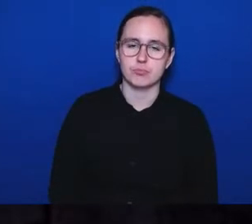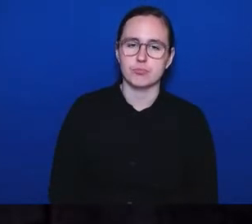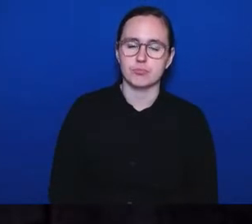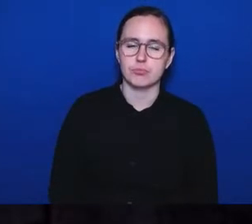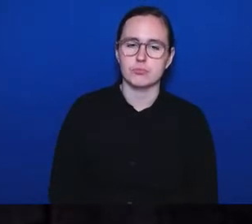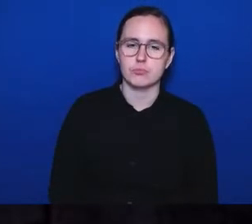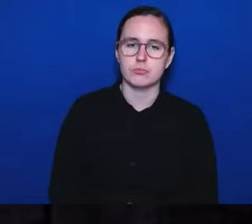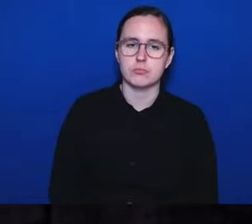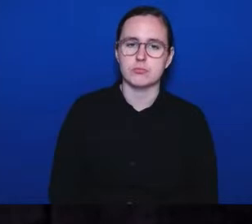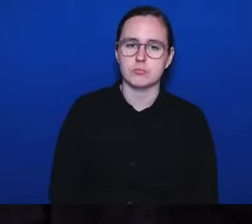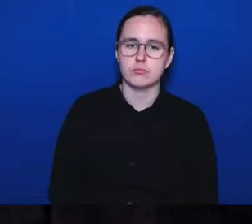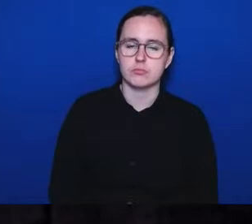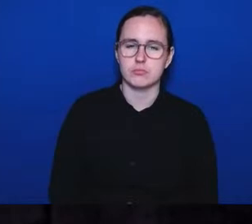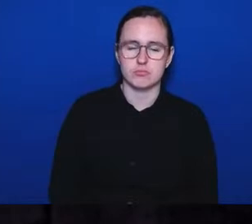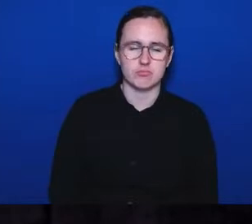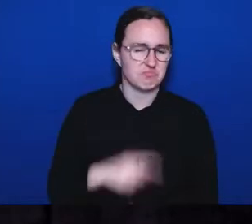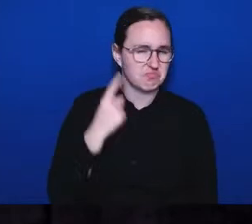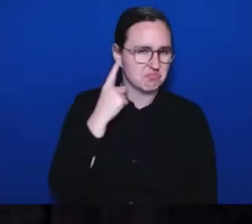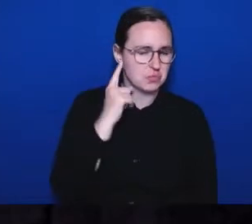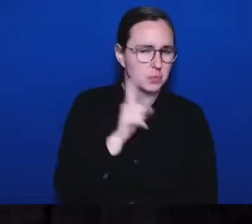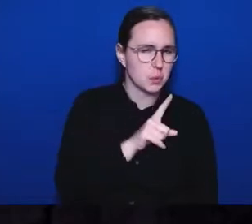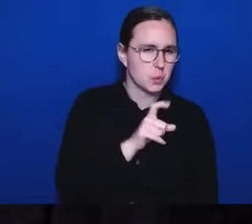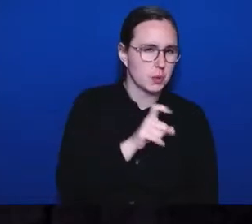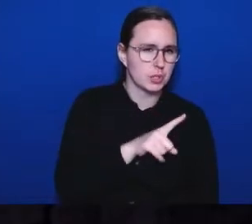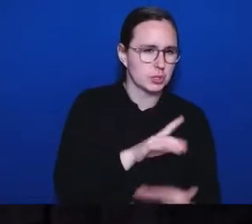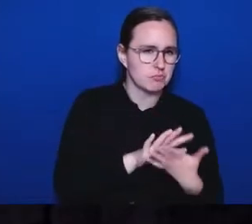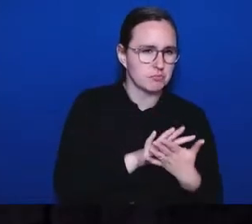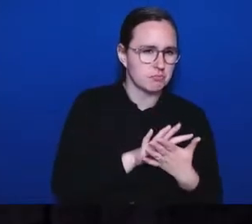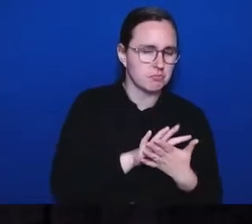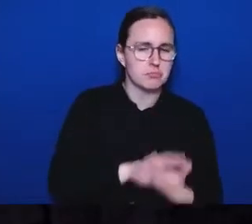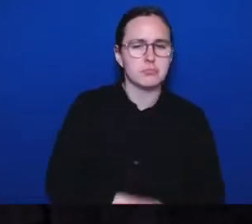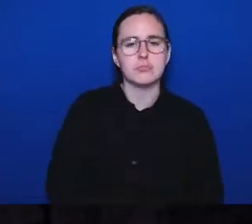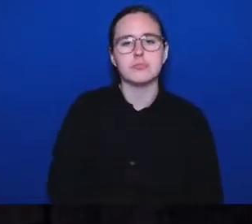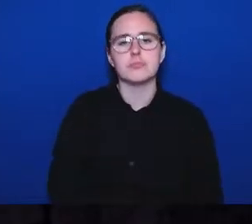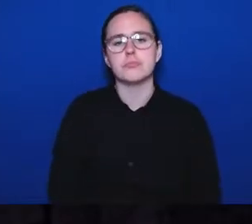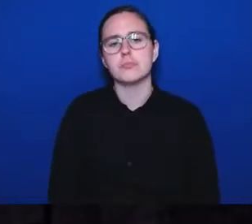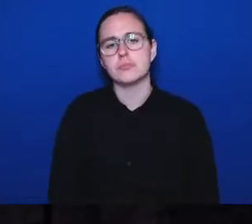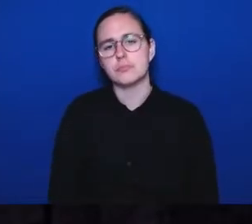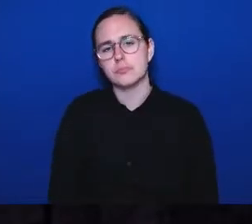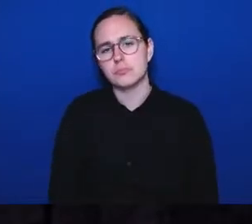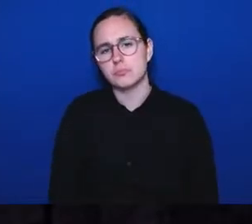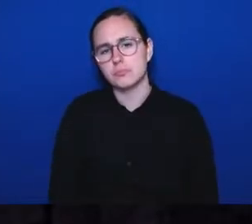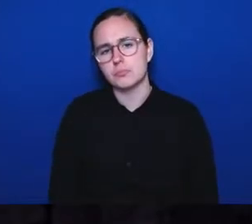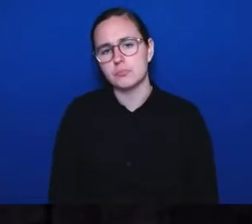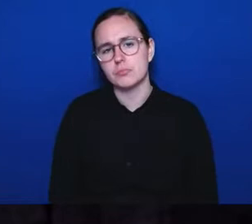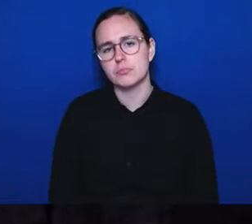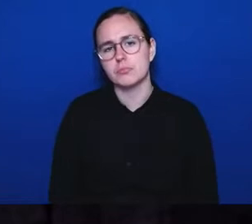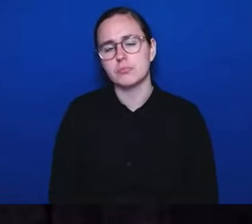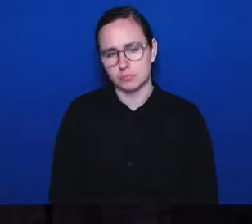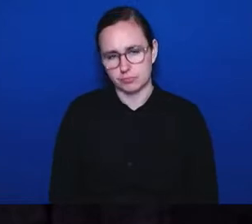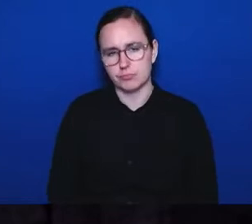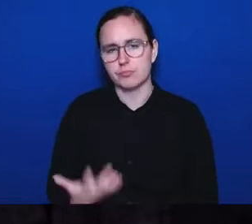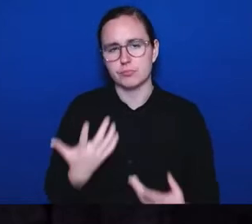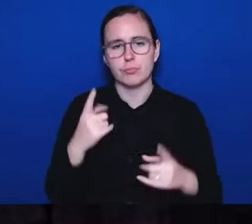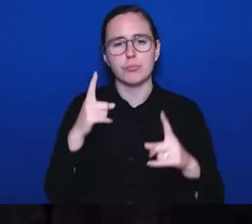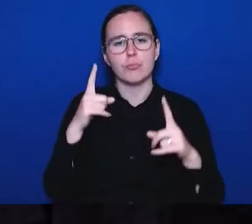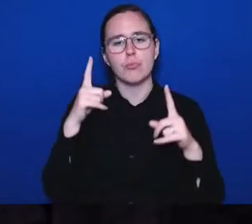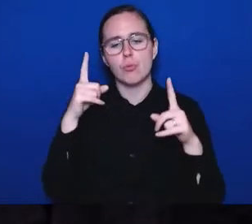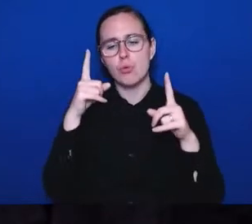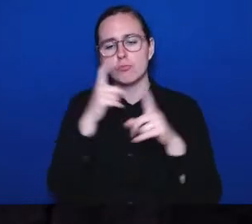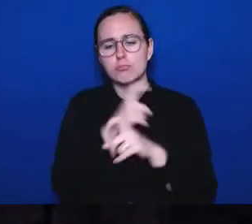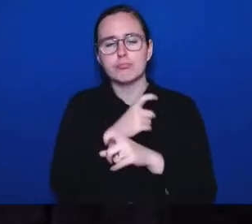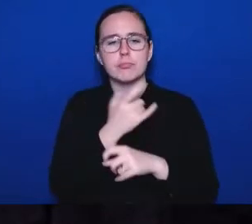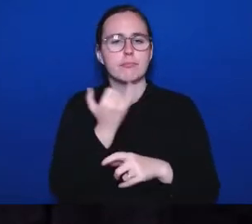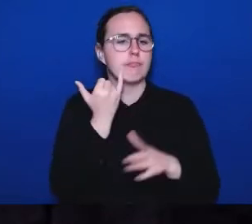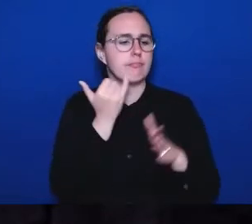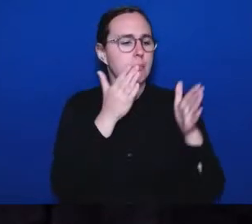I'm going to ask Dr. Dosanjh, who deals with complexity of patients a lot, to talk about that because it's an important part of the agreement. But I